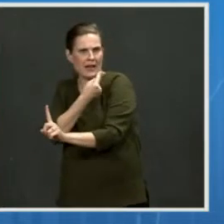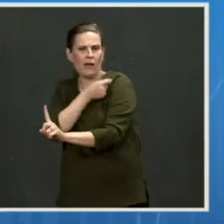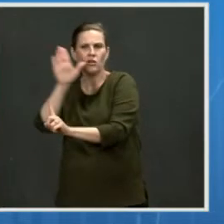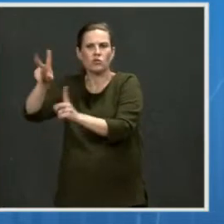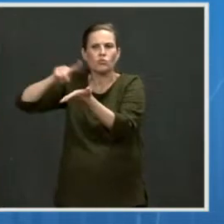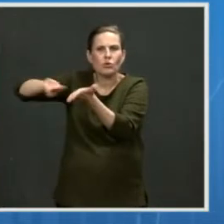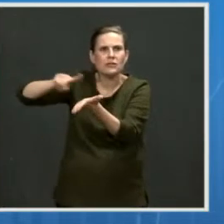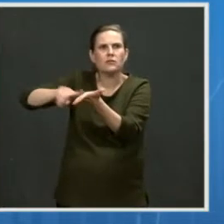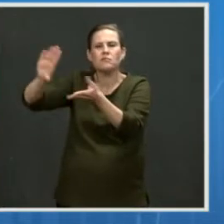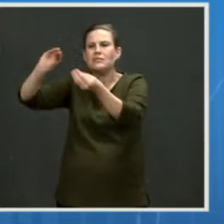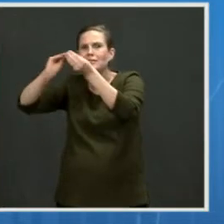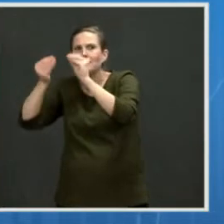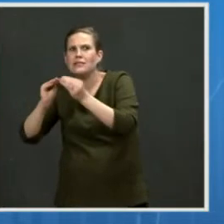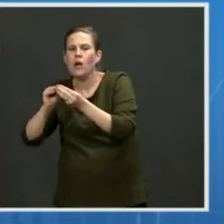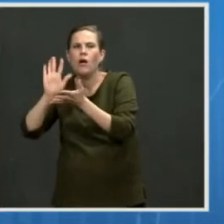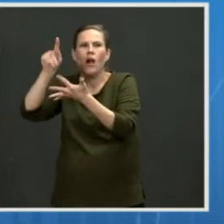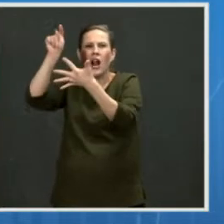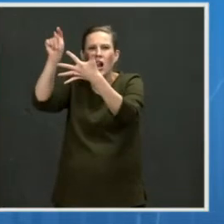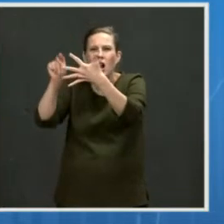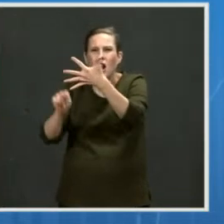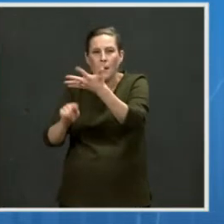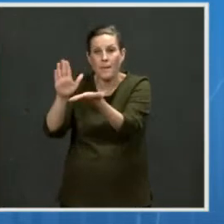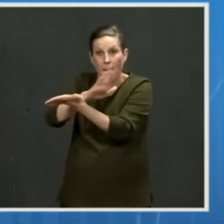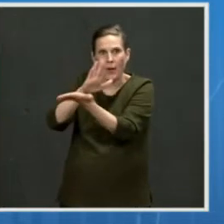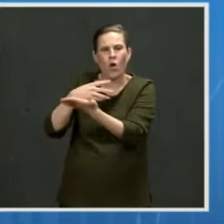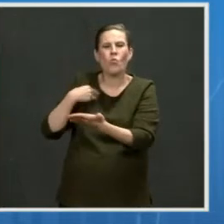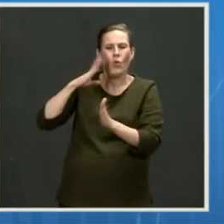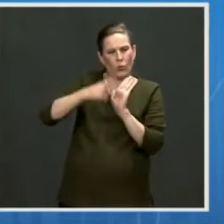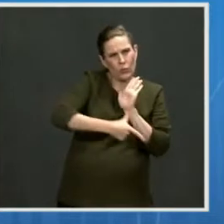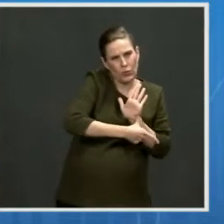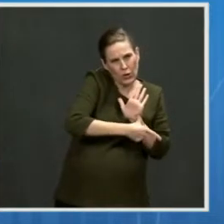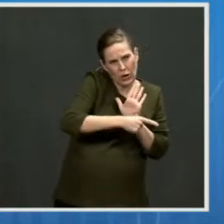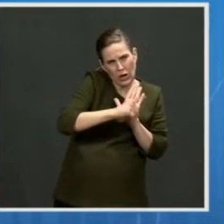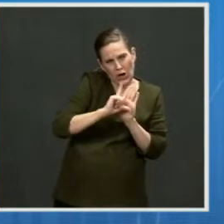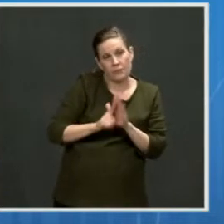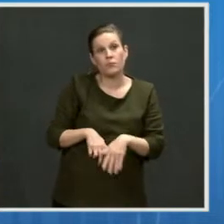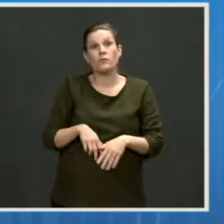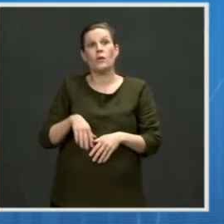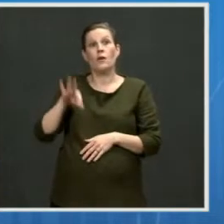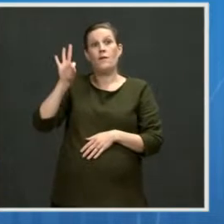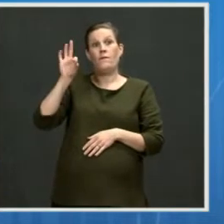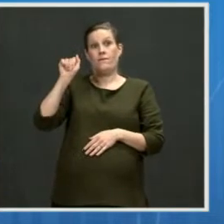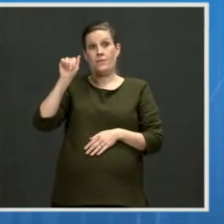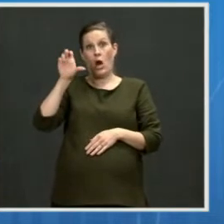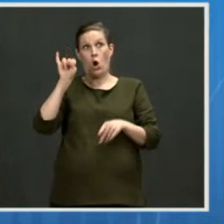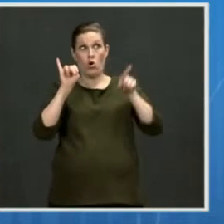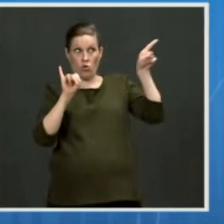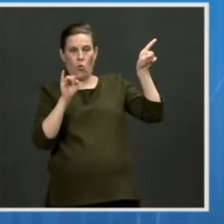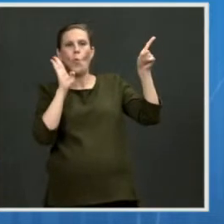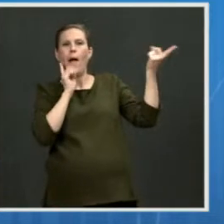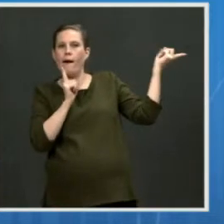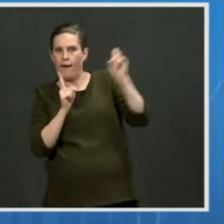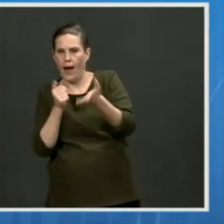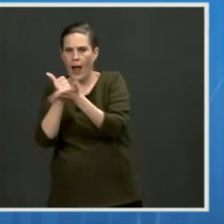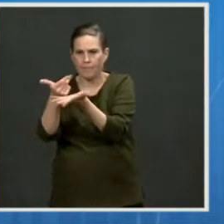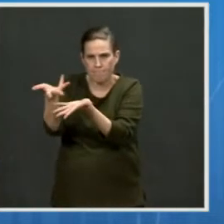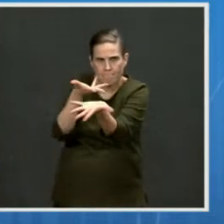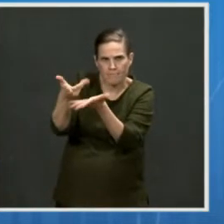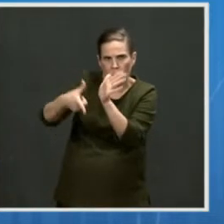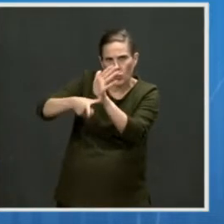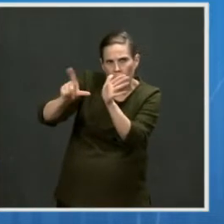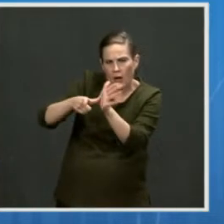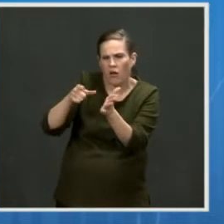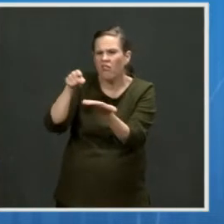AstraZeneca. And Dr. Fauci, as he always does, will help the public interpret whatever comes out of